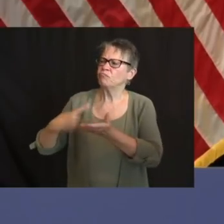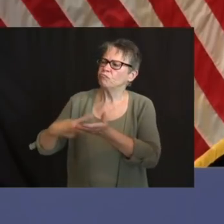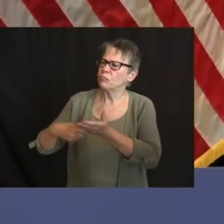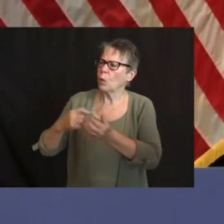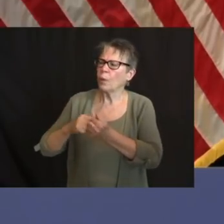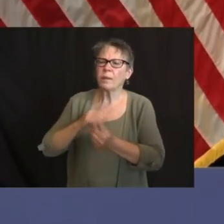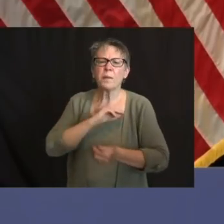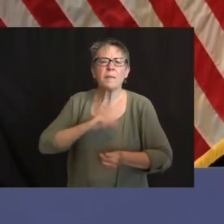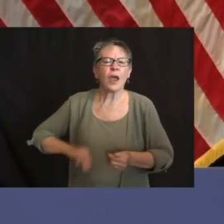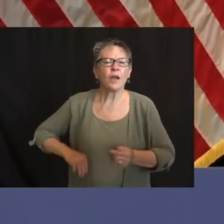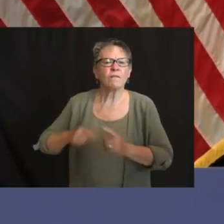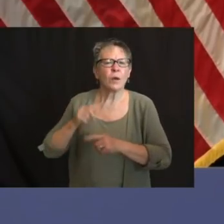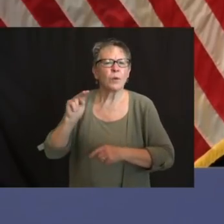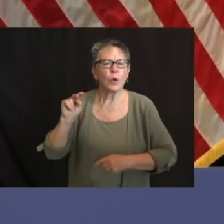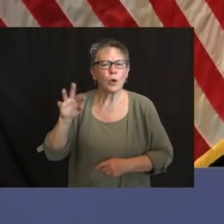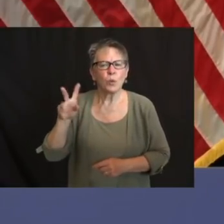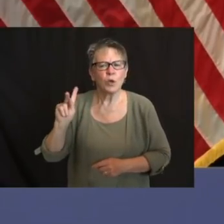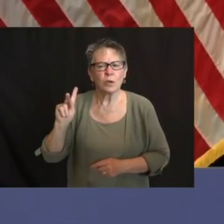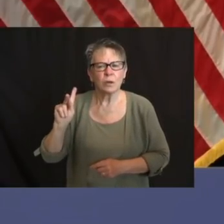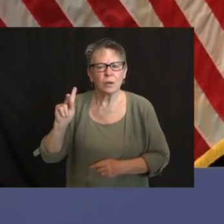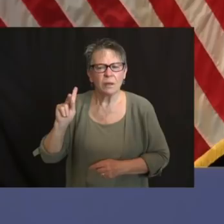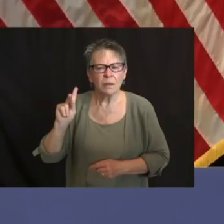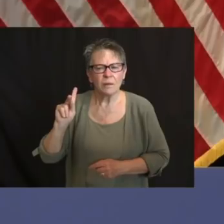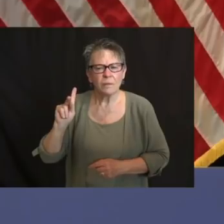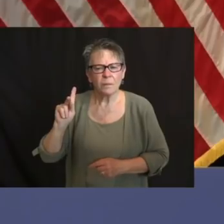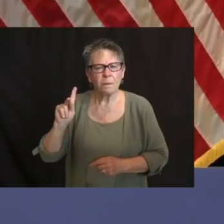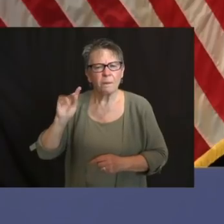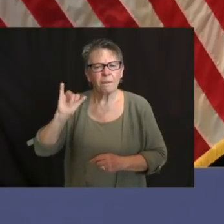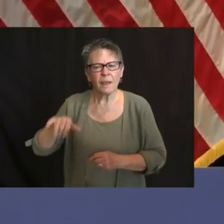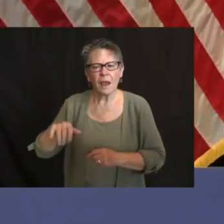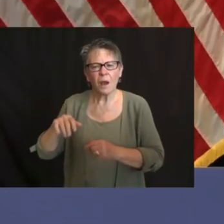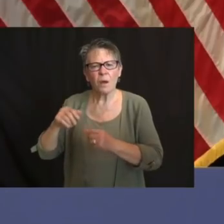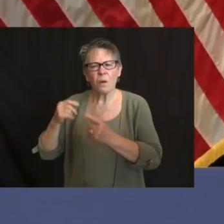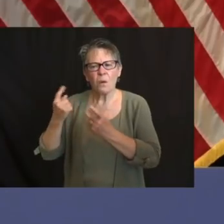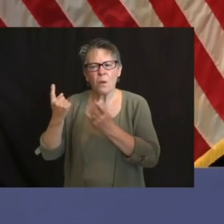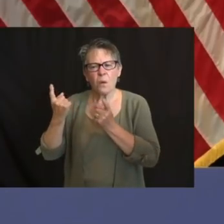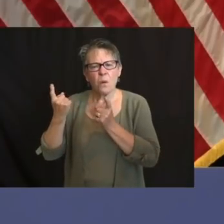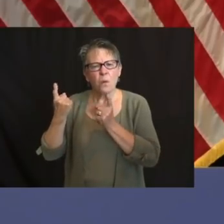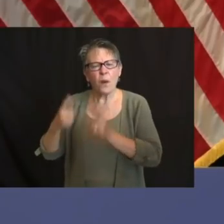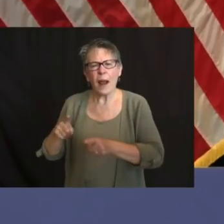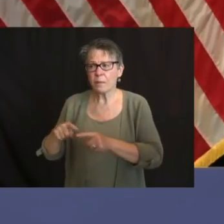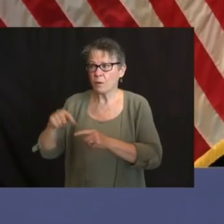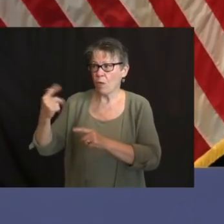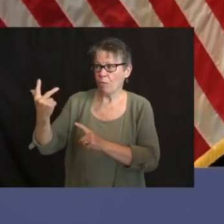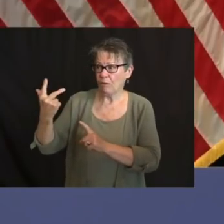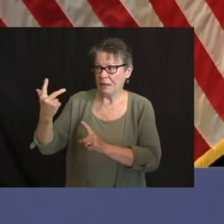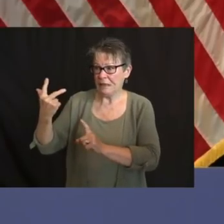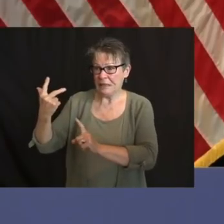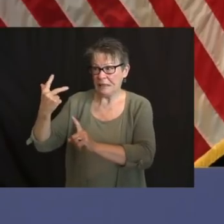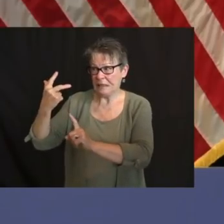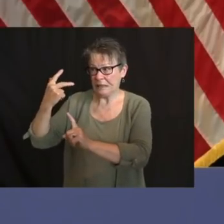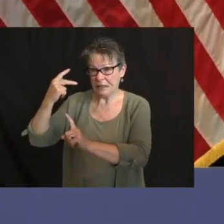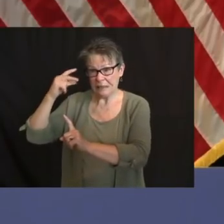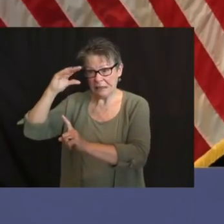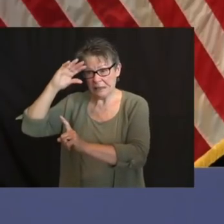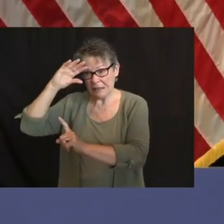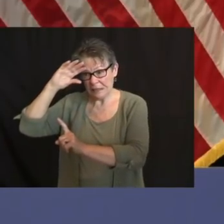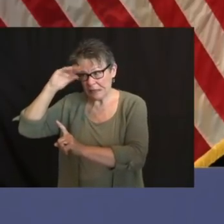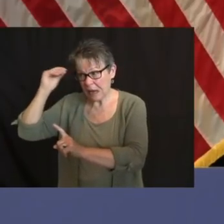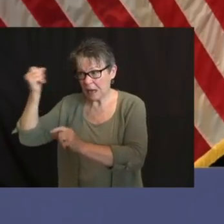Pleasant Beach. I think they were at that beach gathering, and they got into an accident